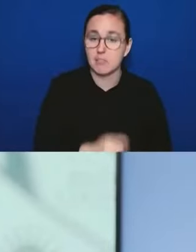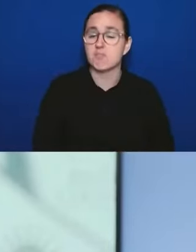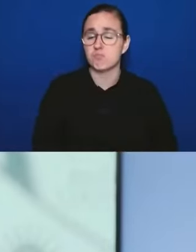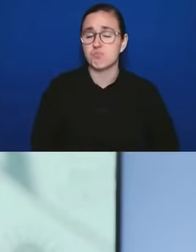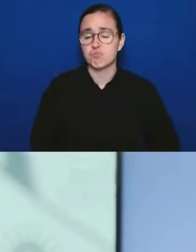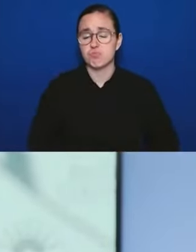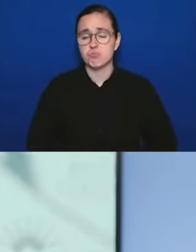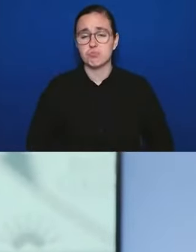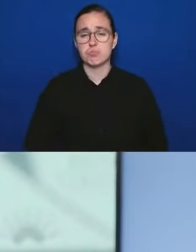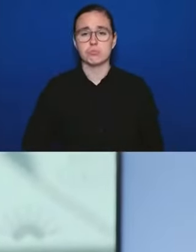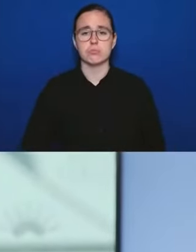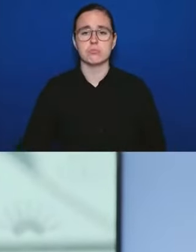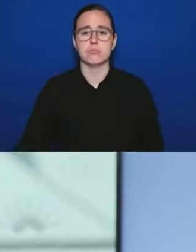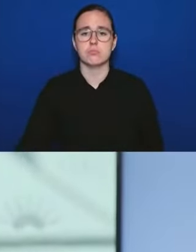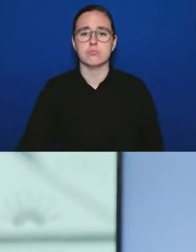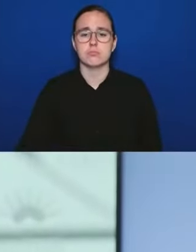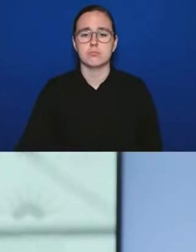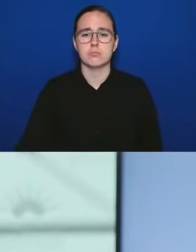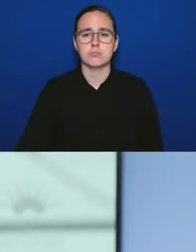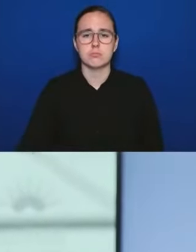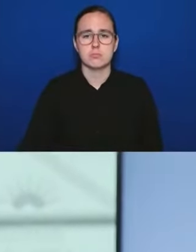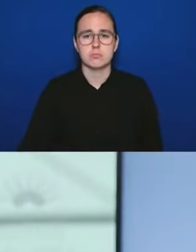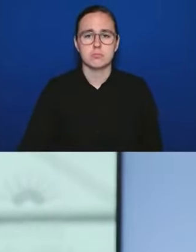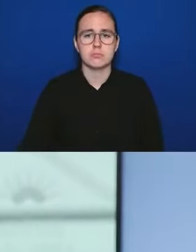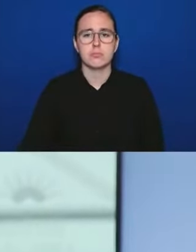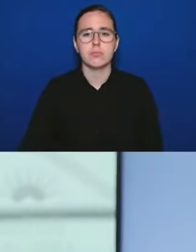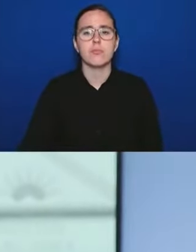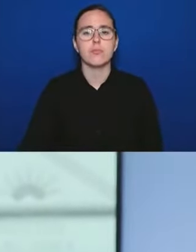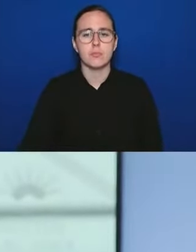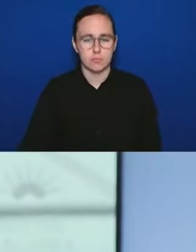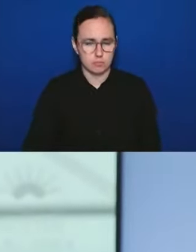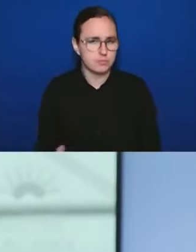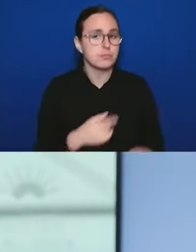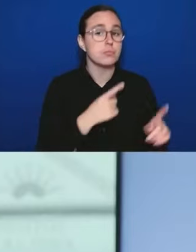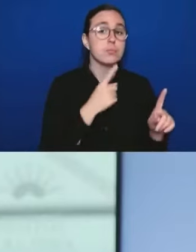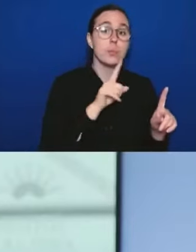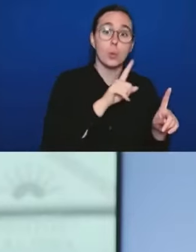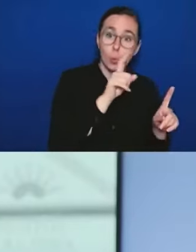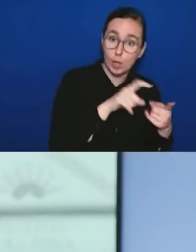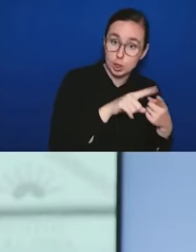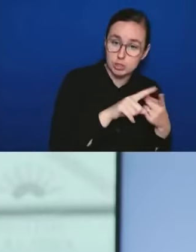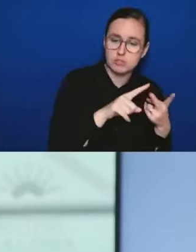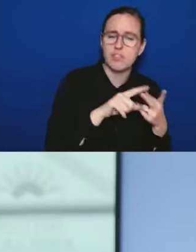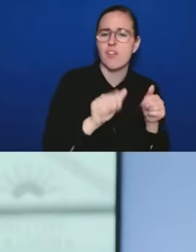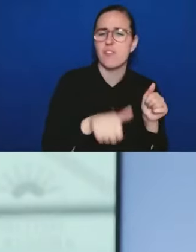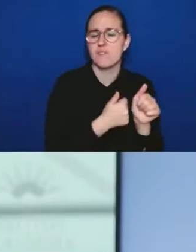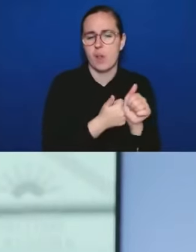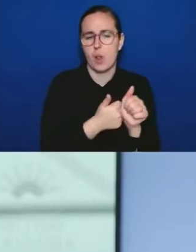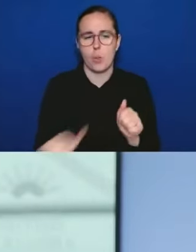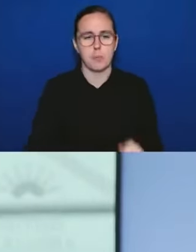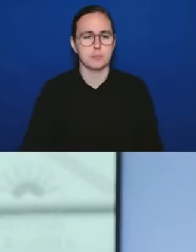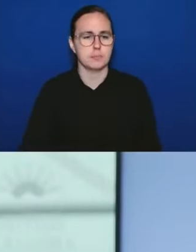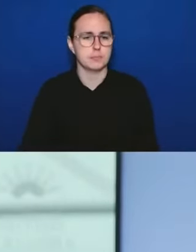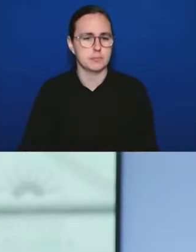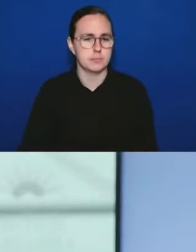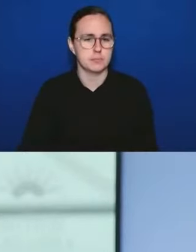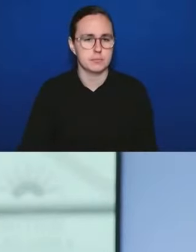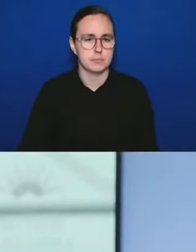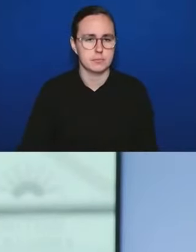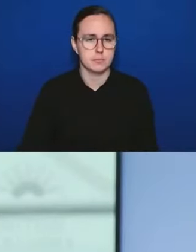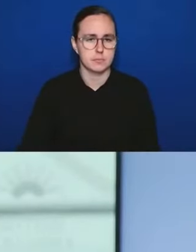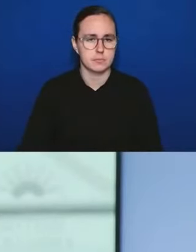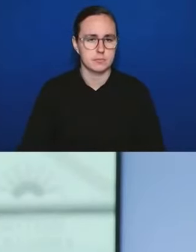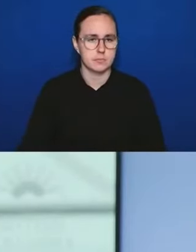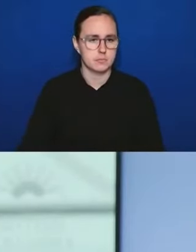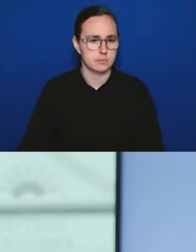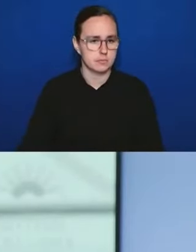queue. You'll be limited to one question and one follow-up. Please also remember to take your phone off mute as you are not audible until your name is called. We will